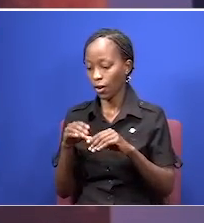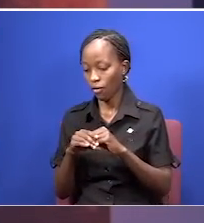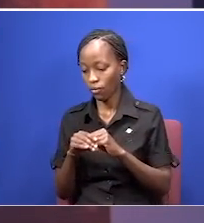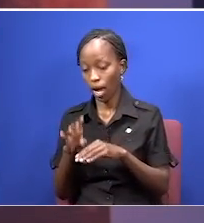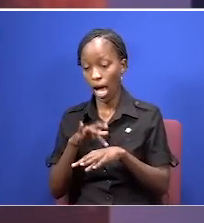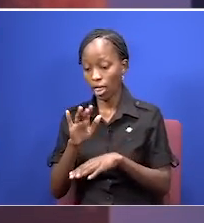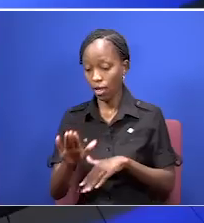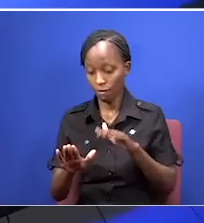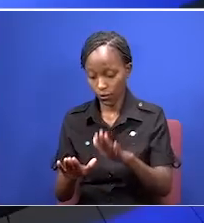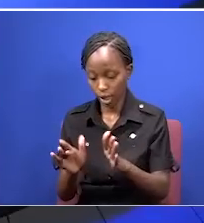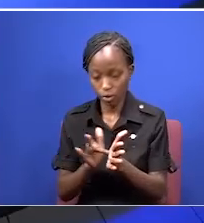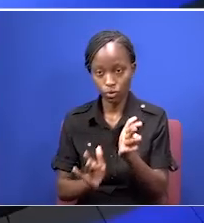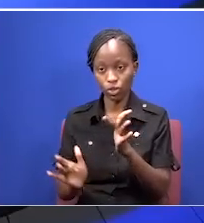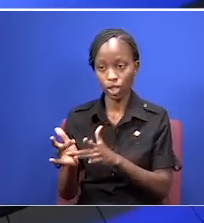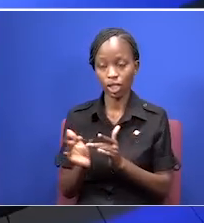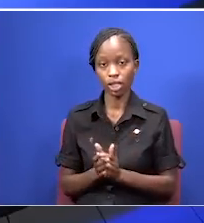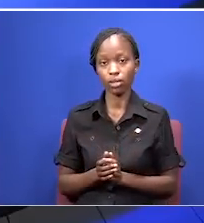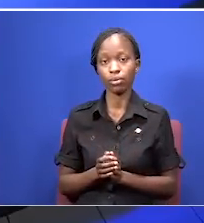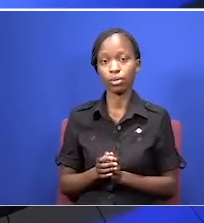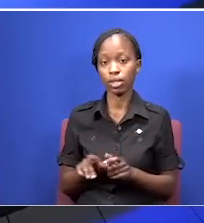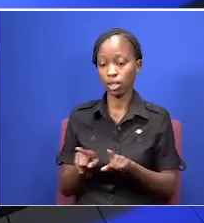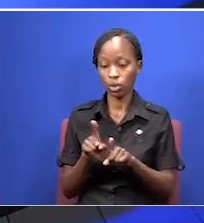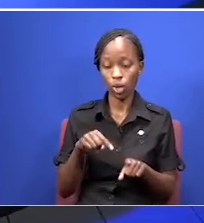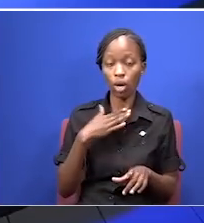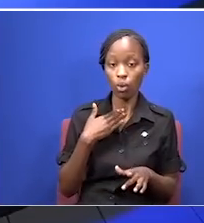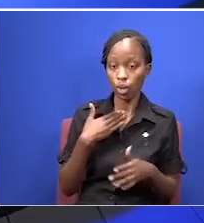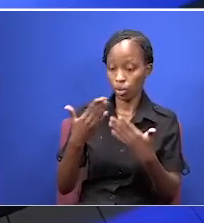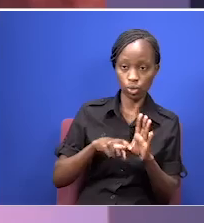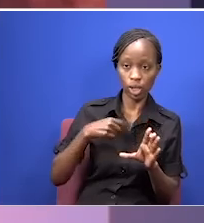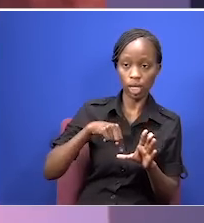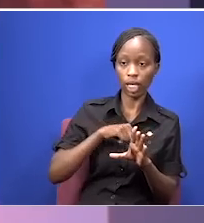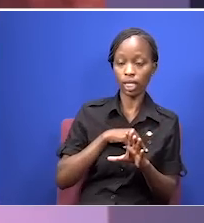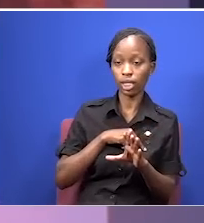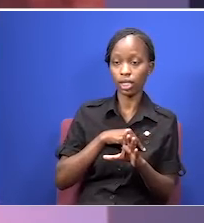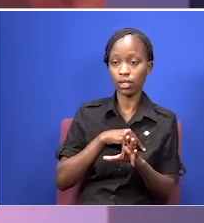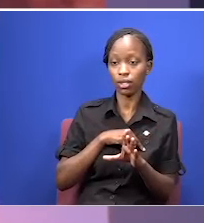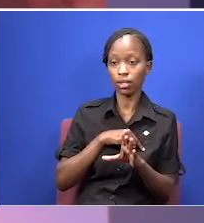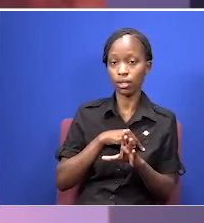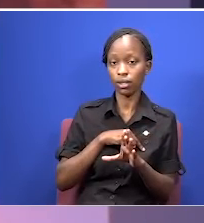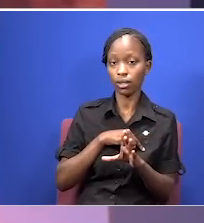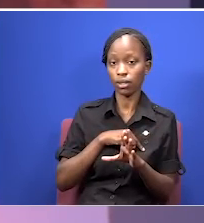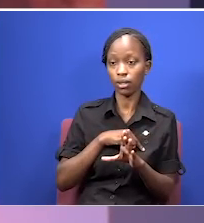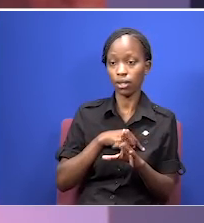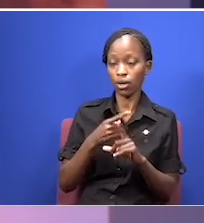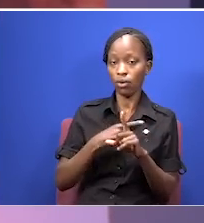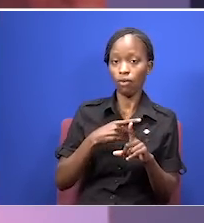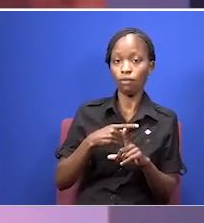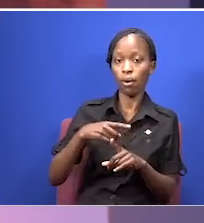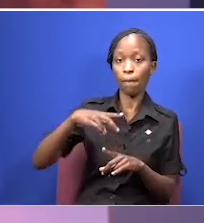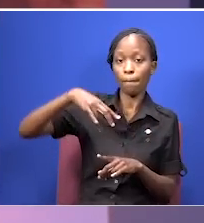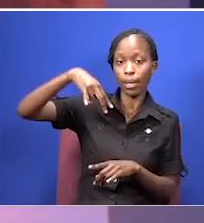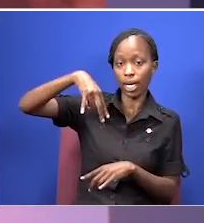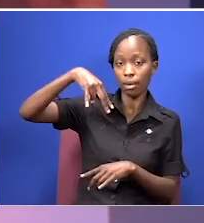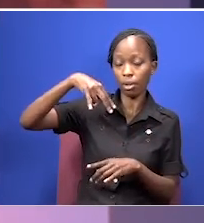of jesus we especially want to welcome our friends joining us the broadcast in namibia